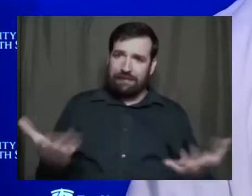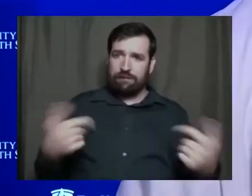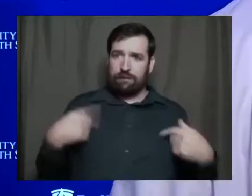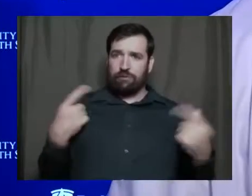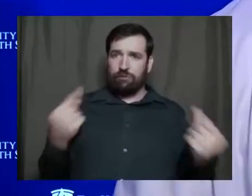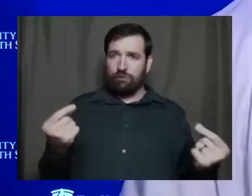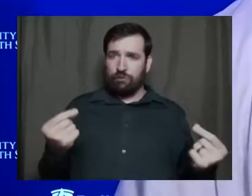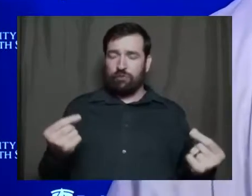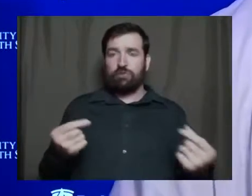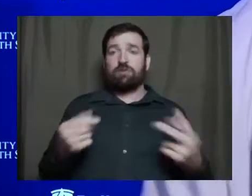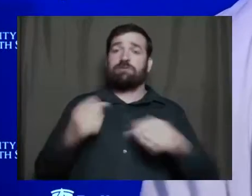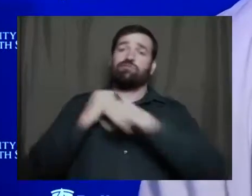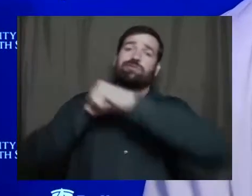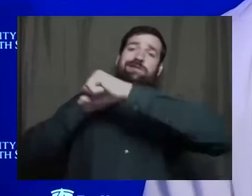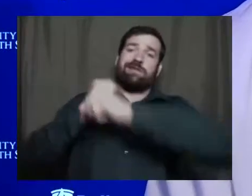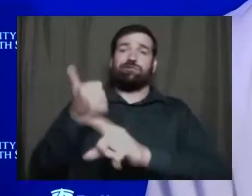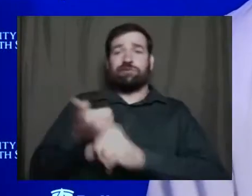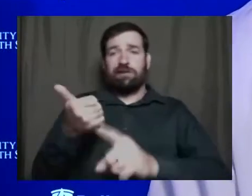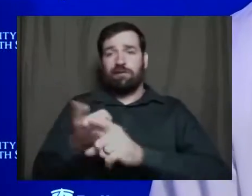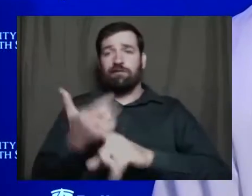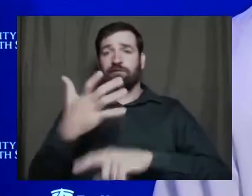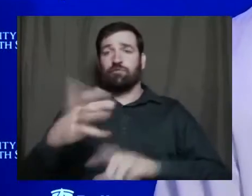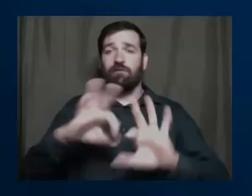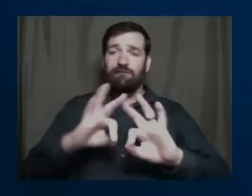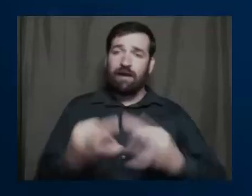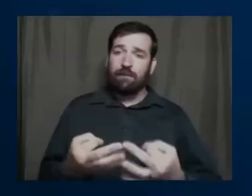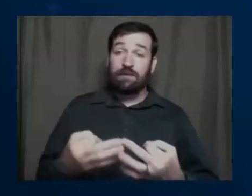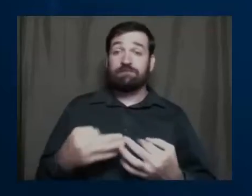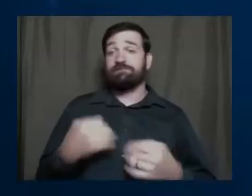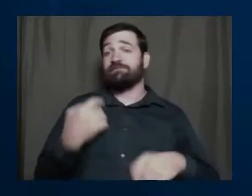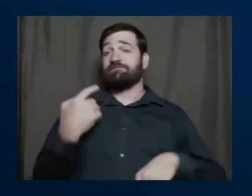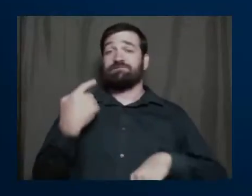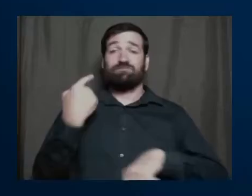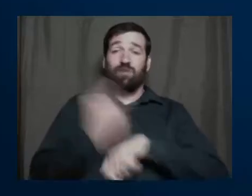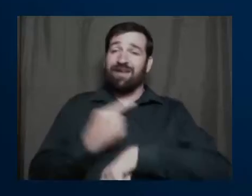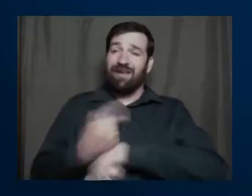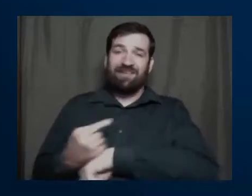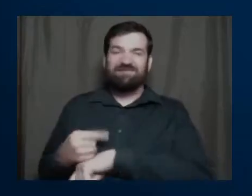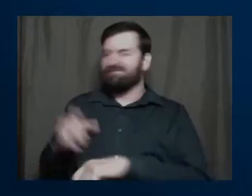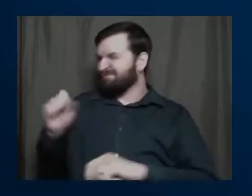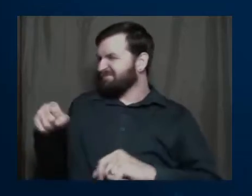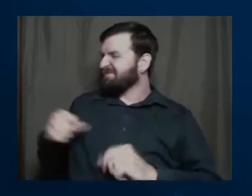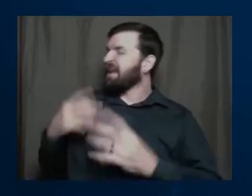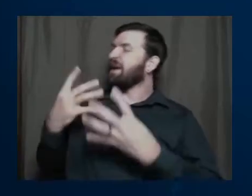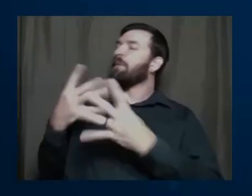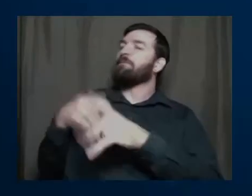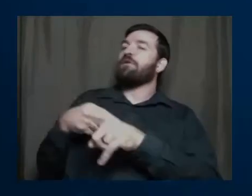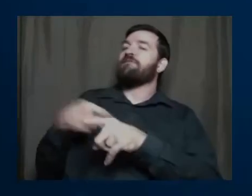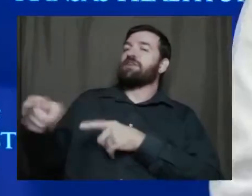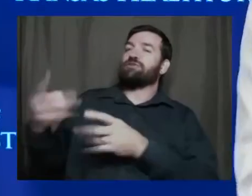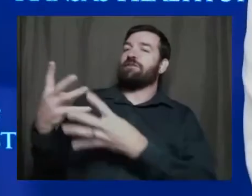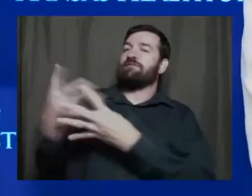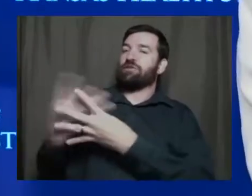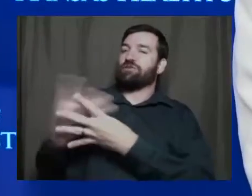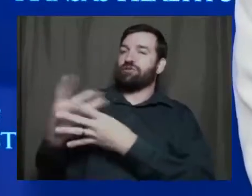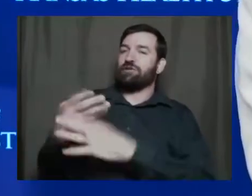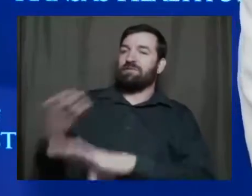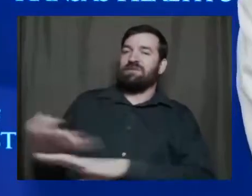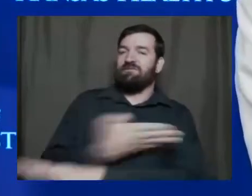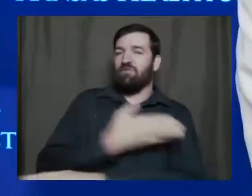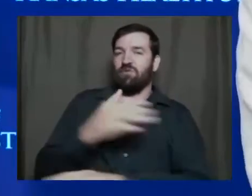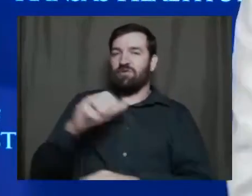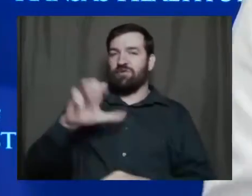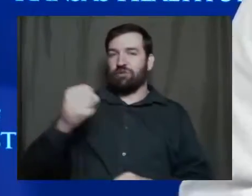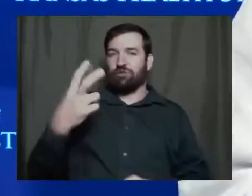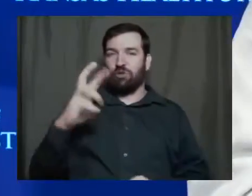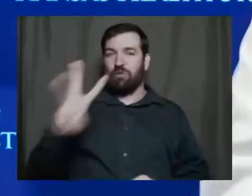protecting yourself and your family, and just one day at a time. I love that. The professional filter before they come out on the show. I probably need to tune mine up. Yours is